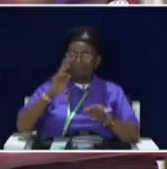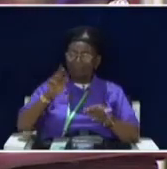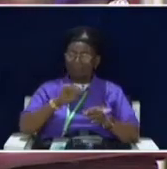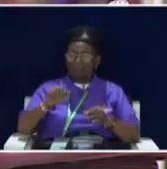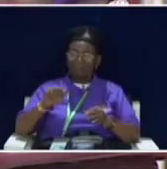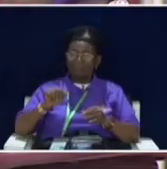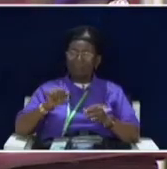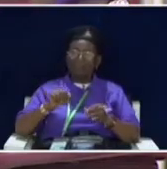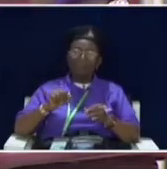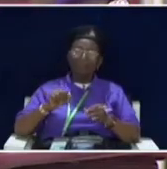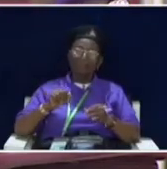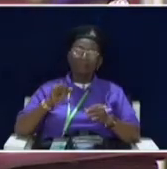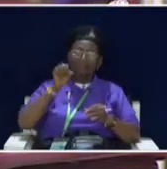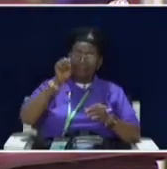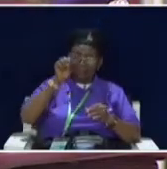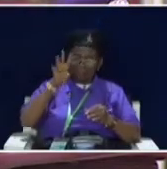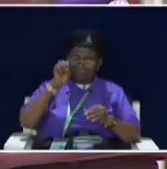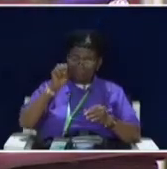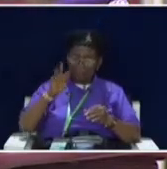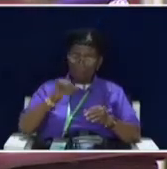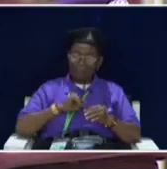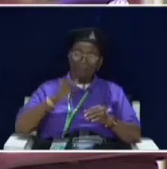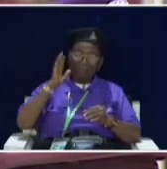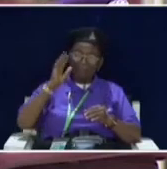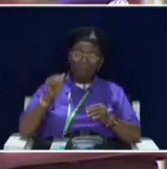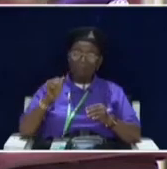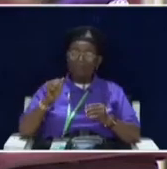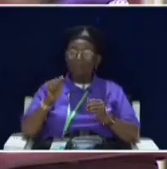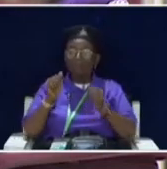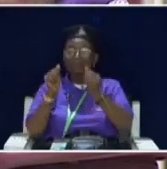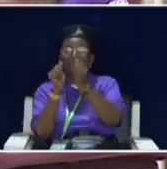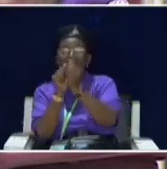I'm going to bind the demon in